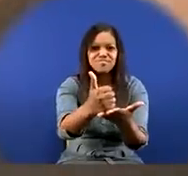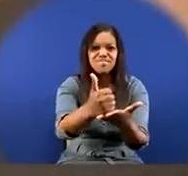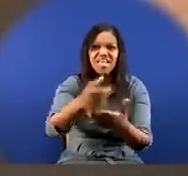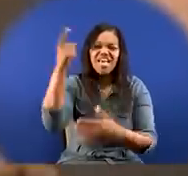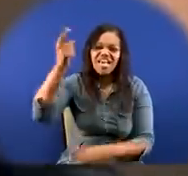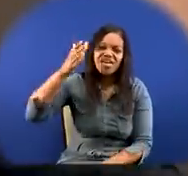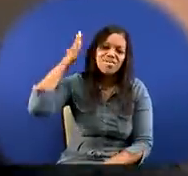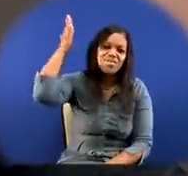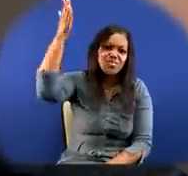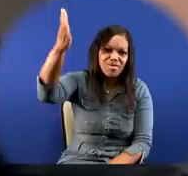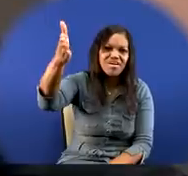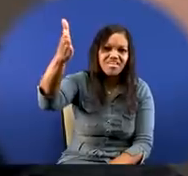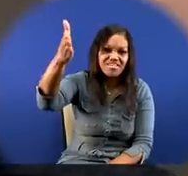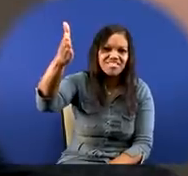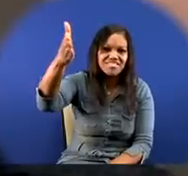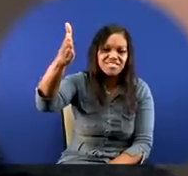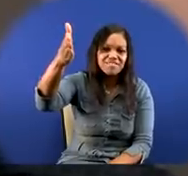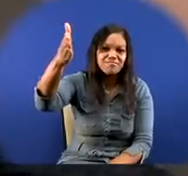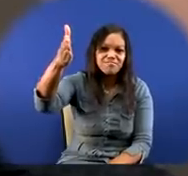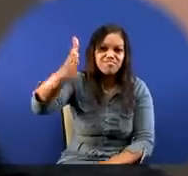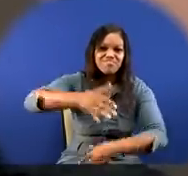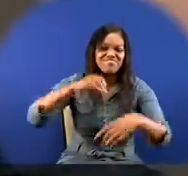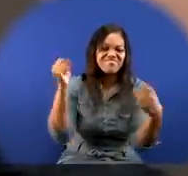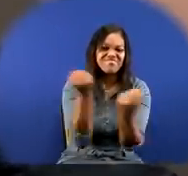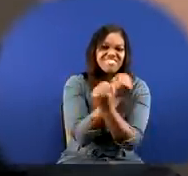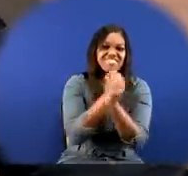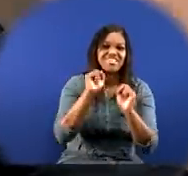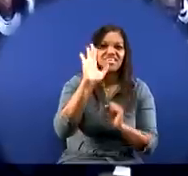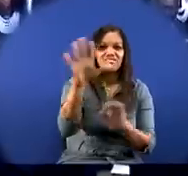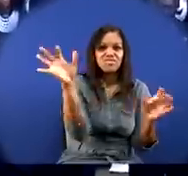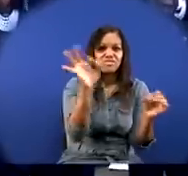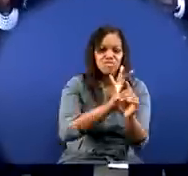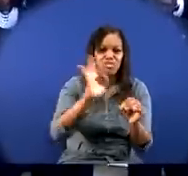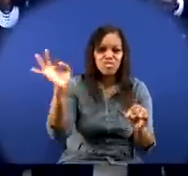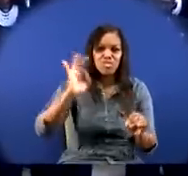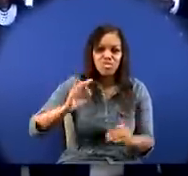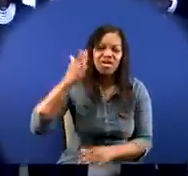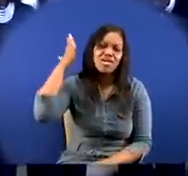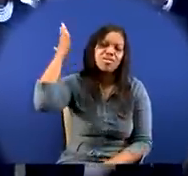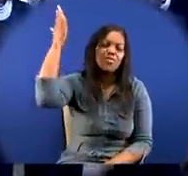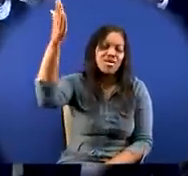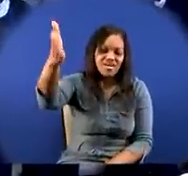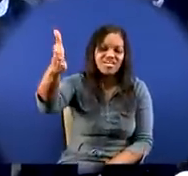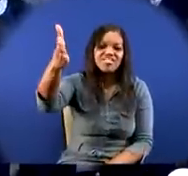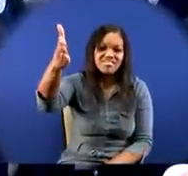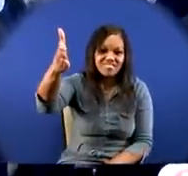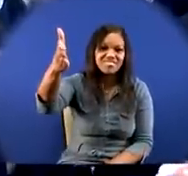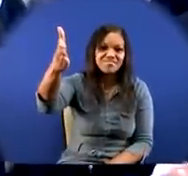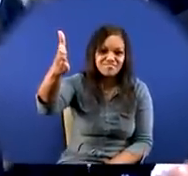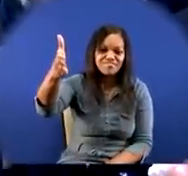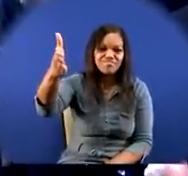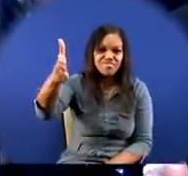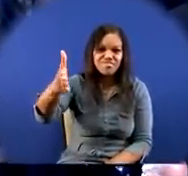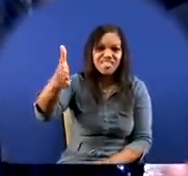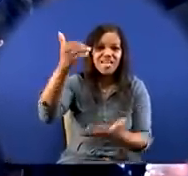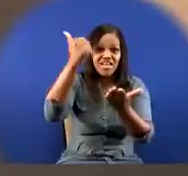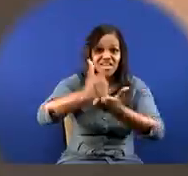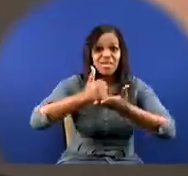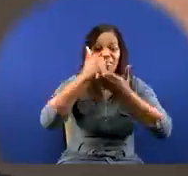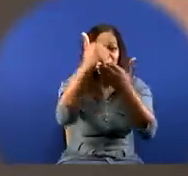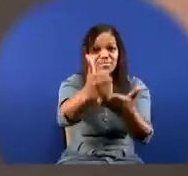He will save your soul. He will pick you